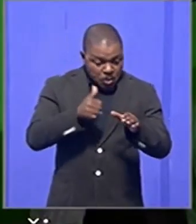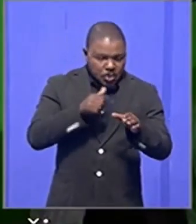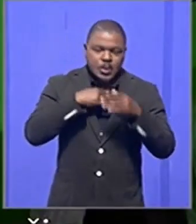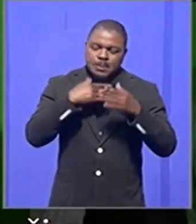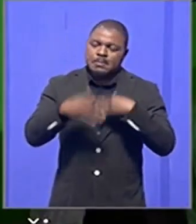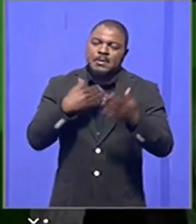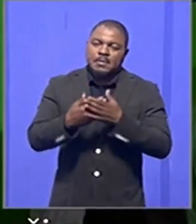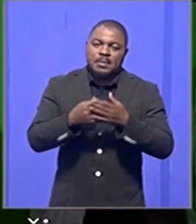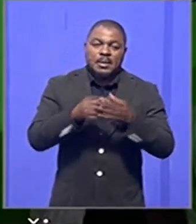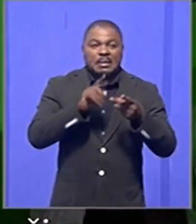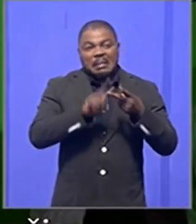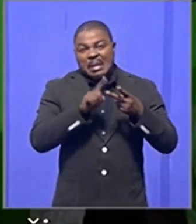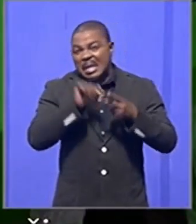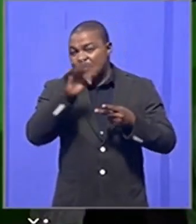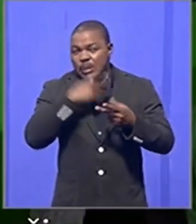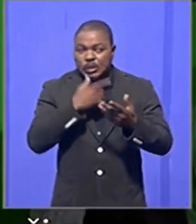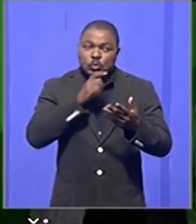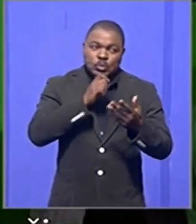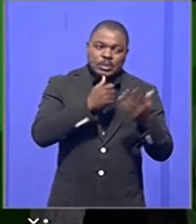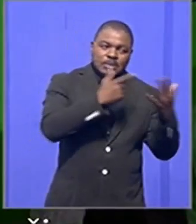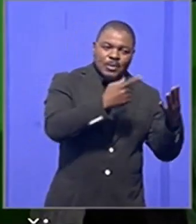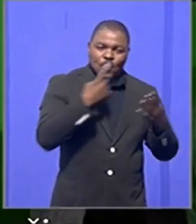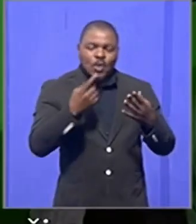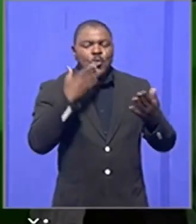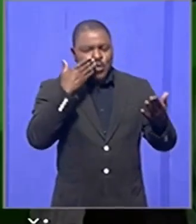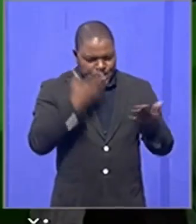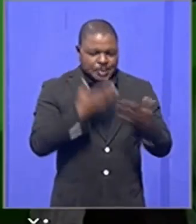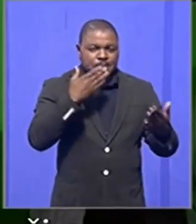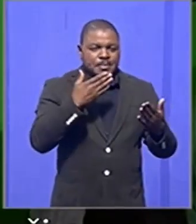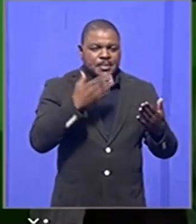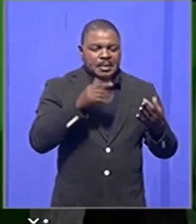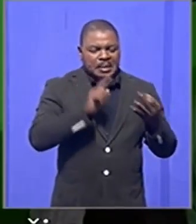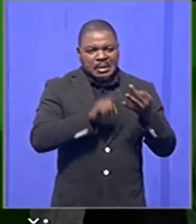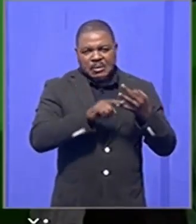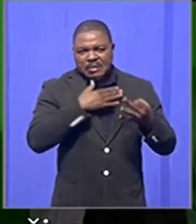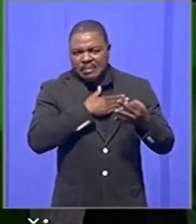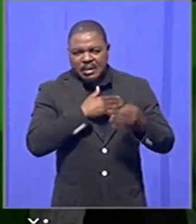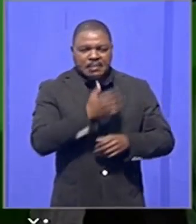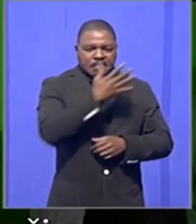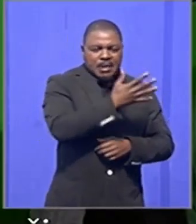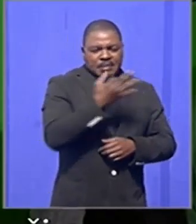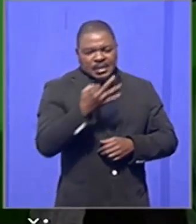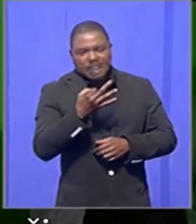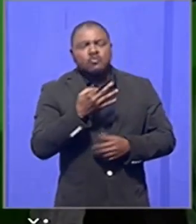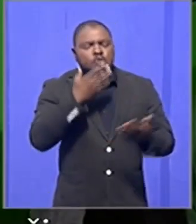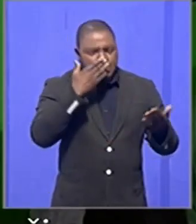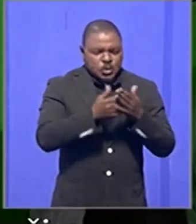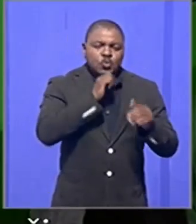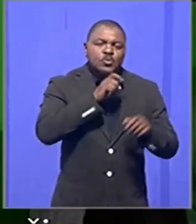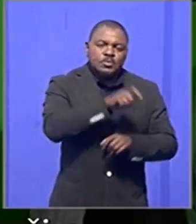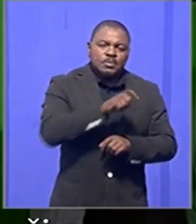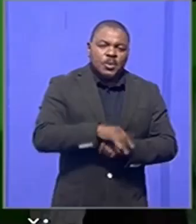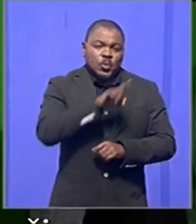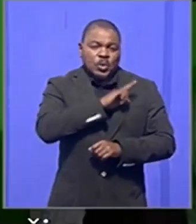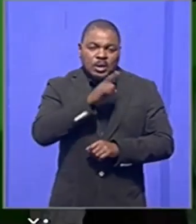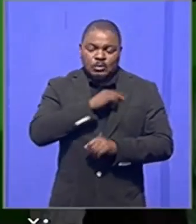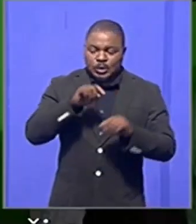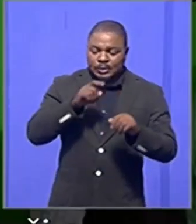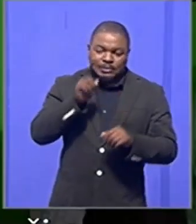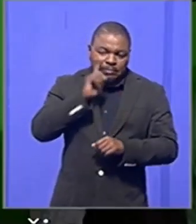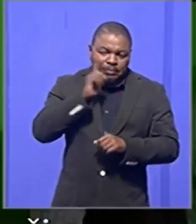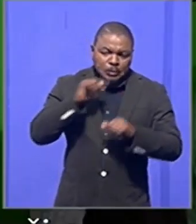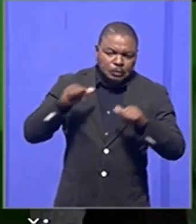if we decide to go to 7-1, we'll go to that 7-1. If on a day we feel like, okay, 5-3 split is what we need on a day, because if you look at the challenge we've